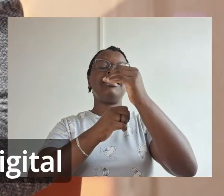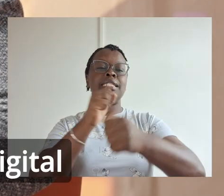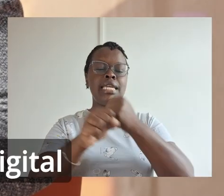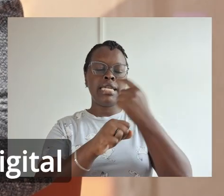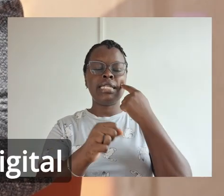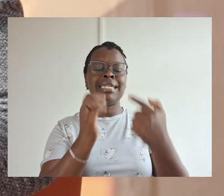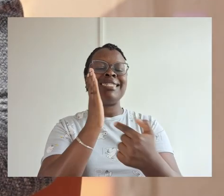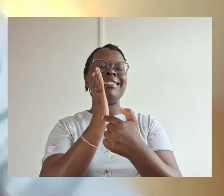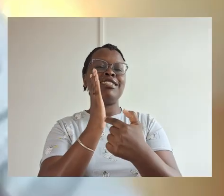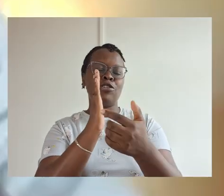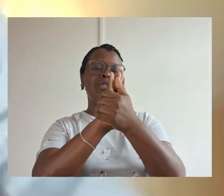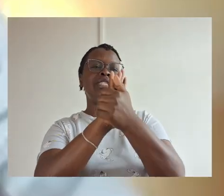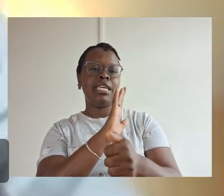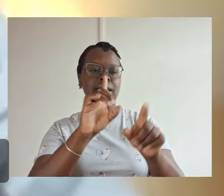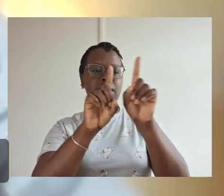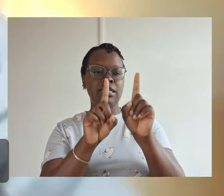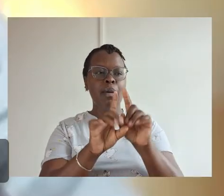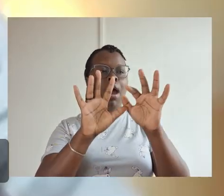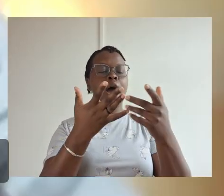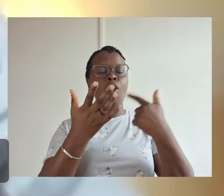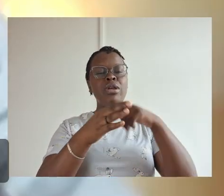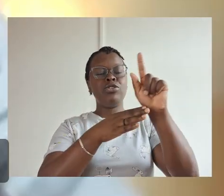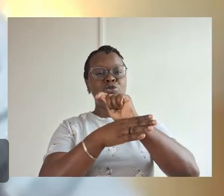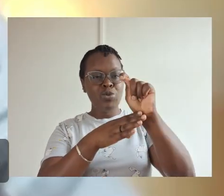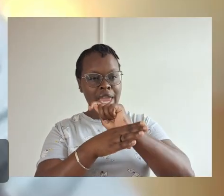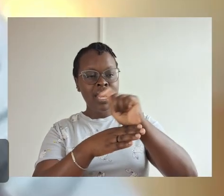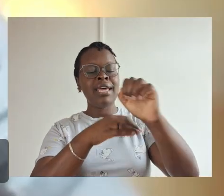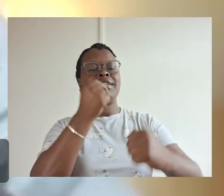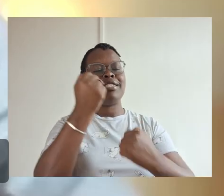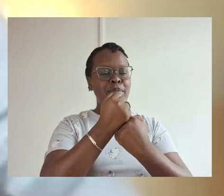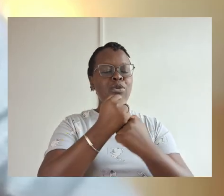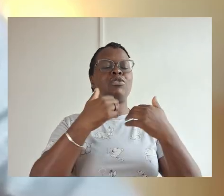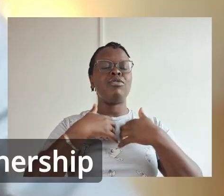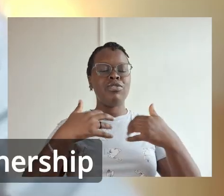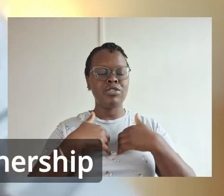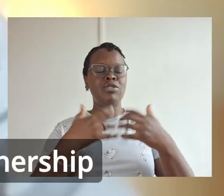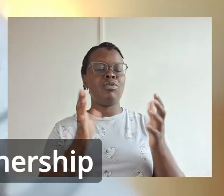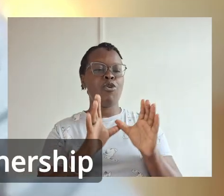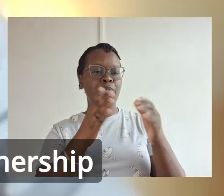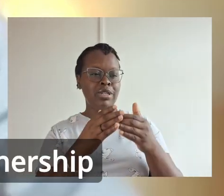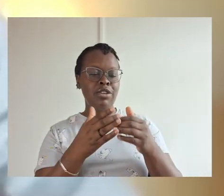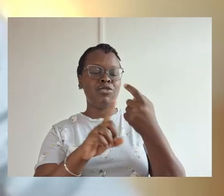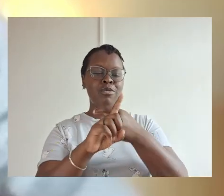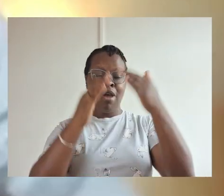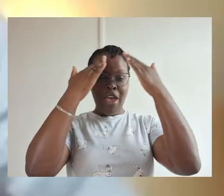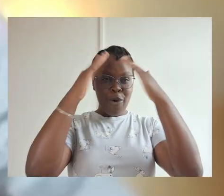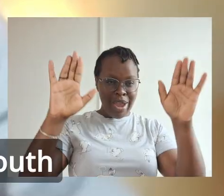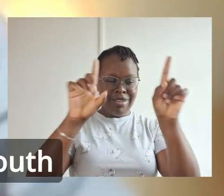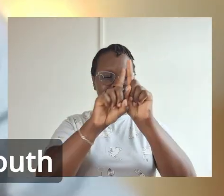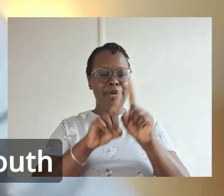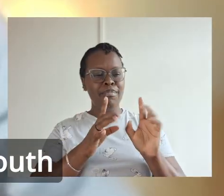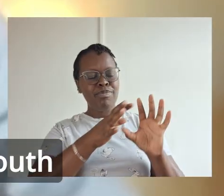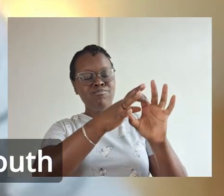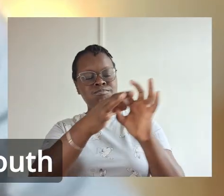theme will be digital skill, creative coding, and robotics for the refugee communities from our end, in partnership with